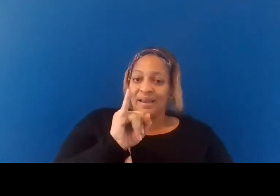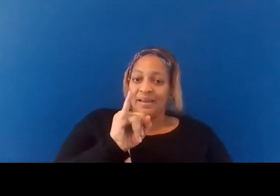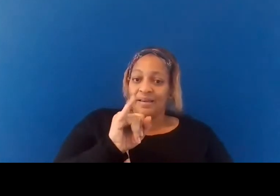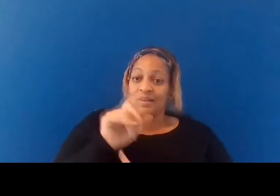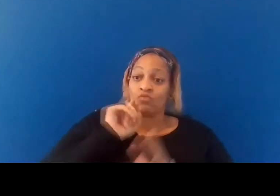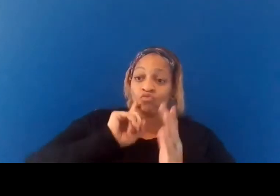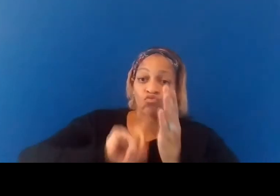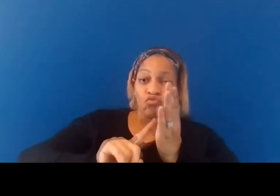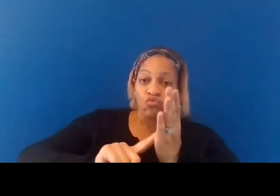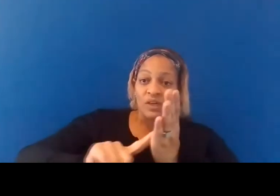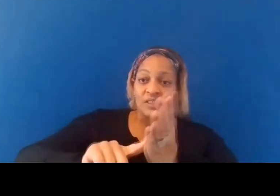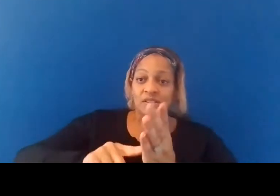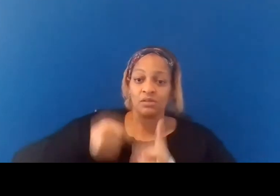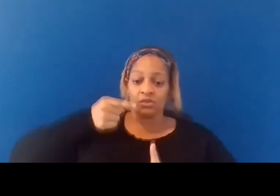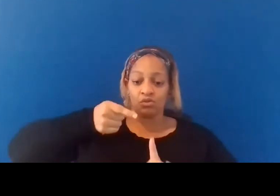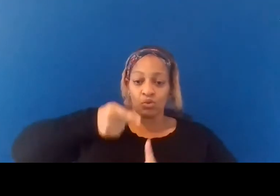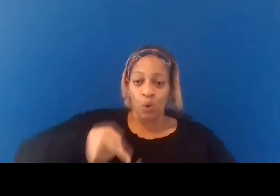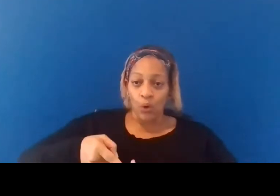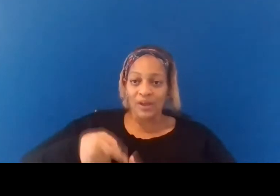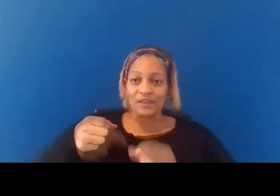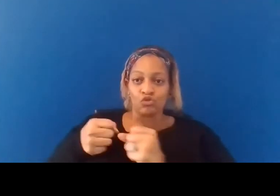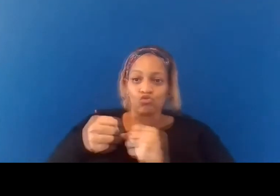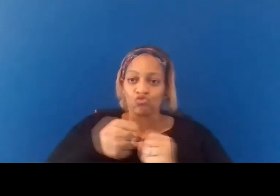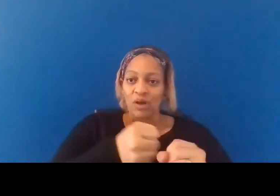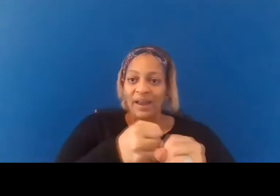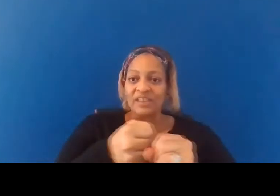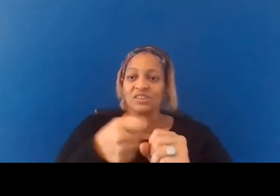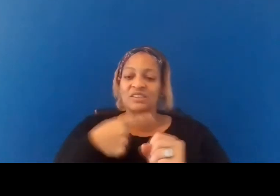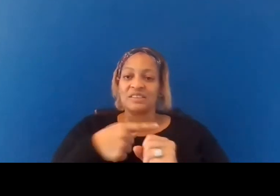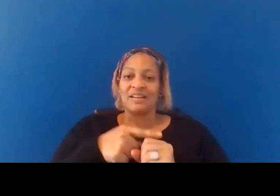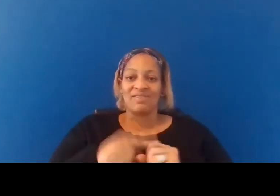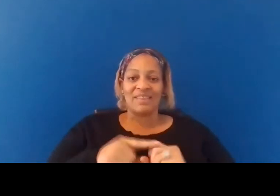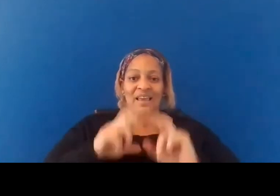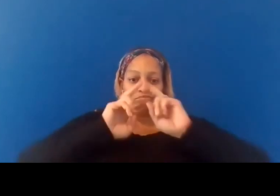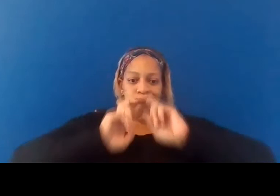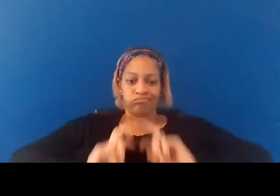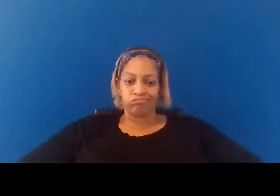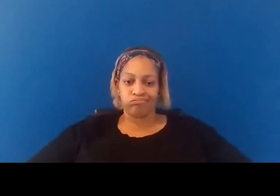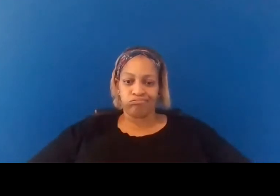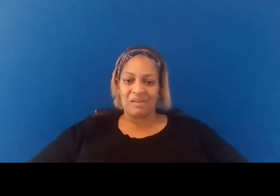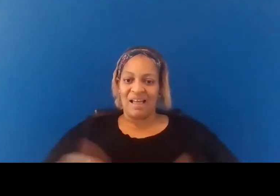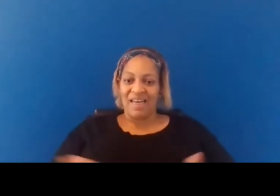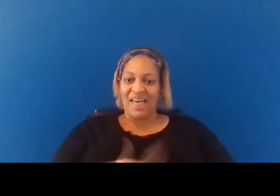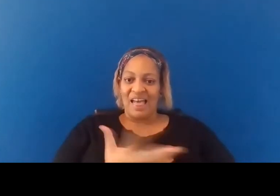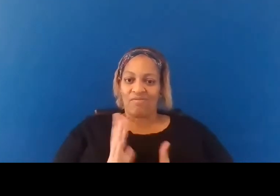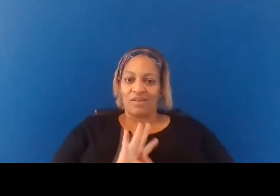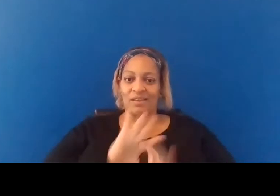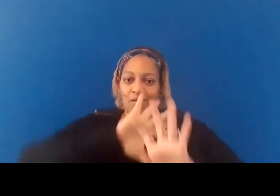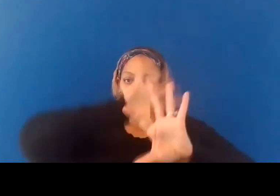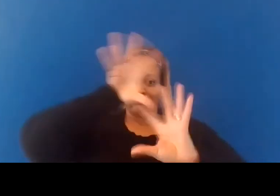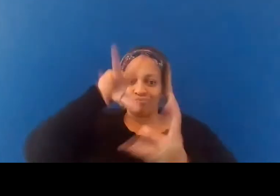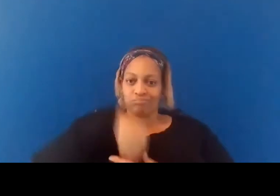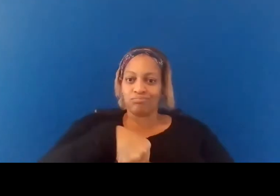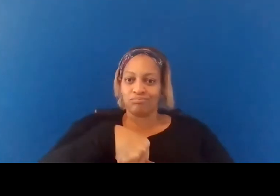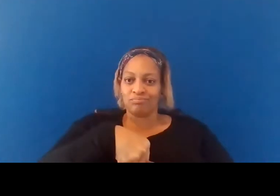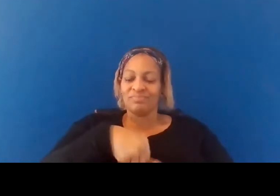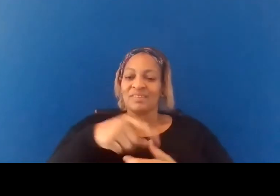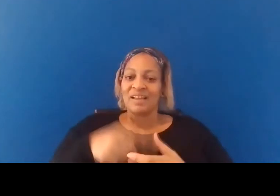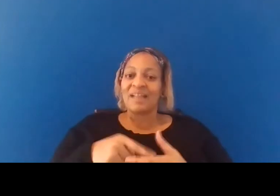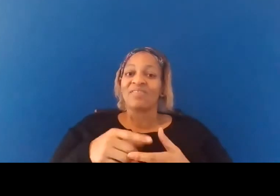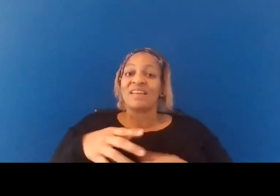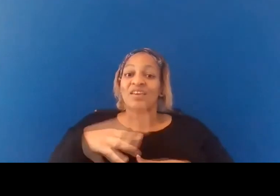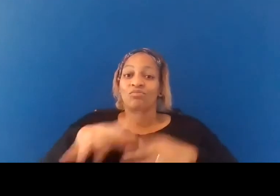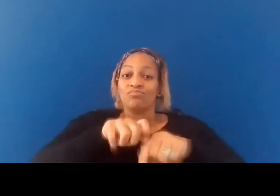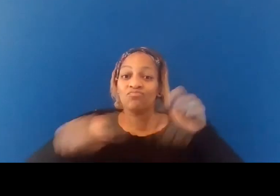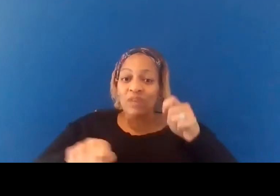you target, there's a strategy. There's an analysis. There's all this stuff. And then as a sacred continuum, you